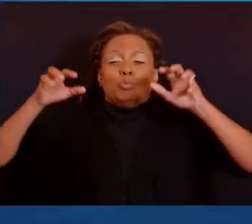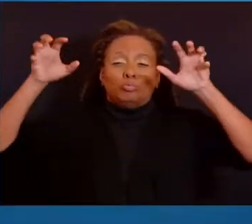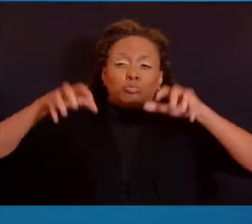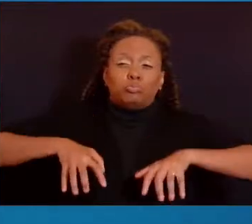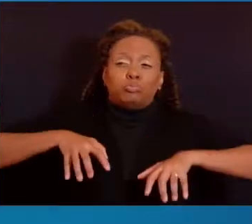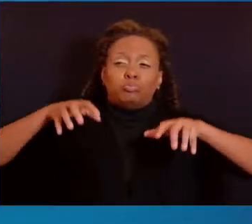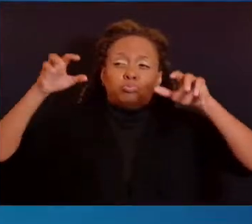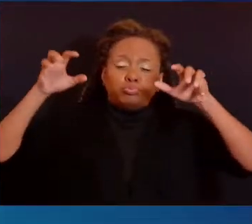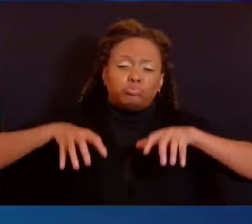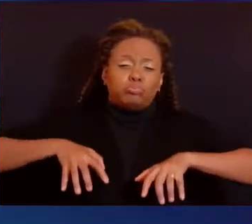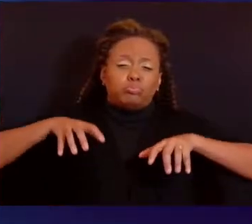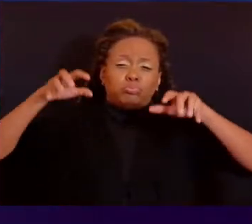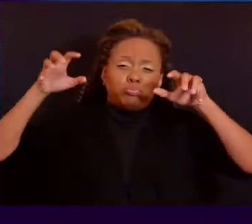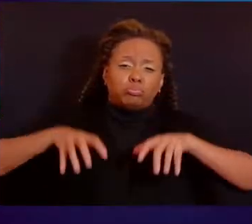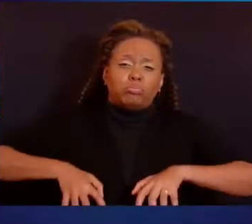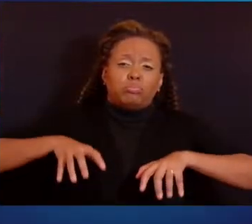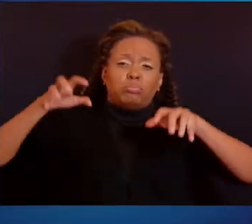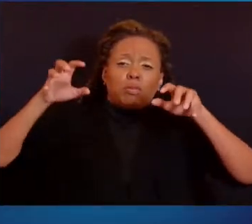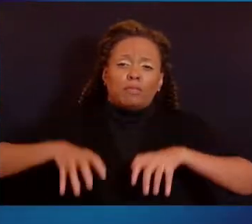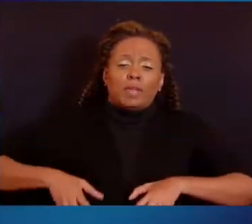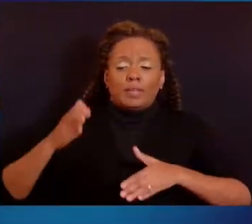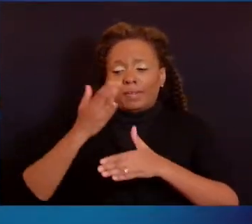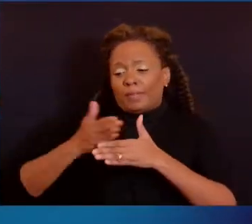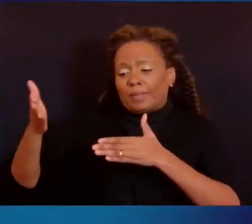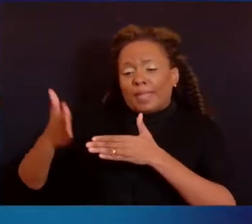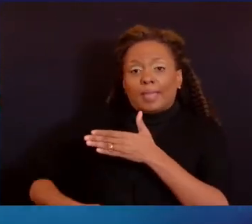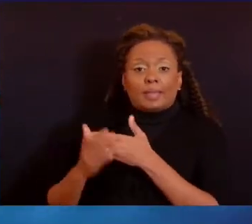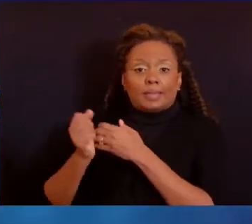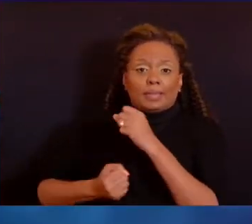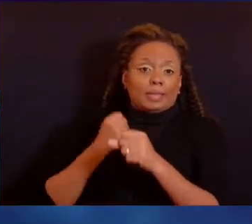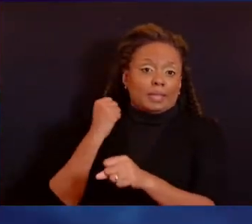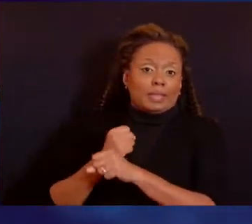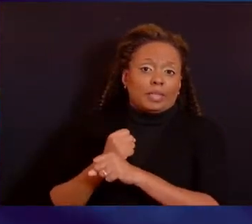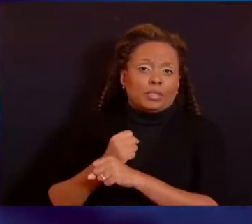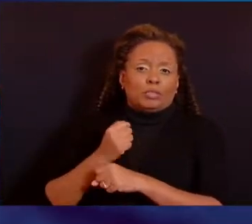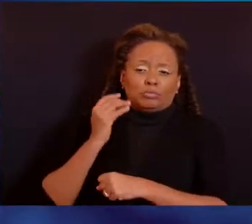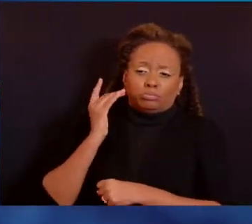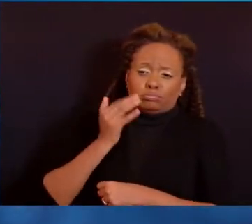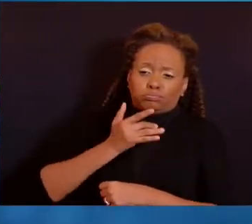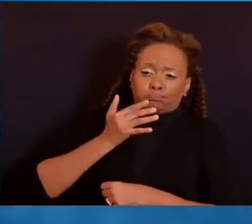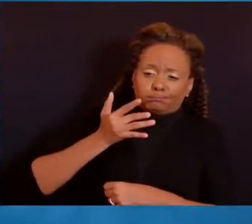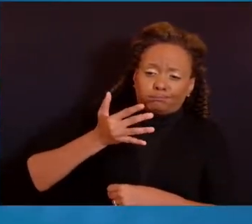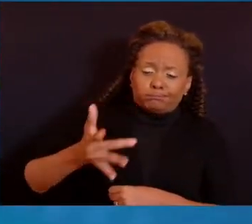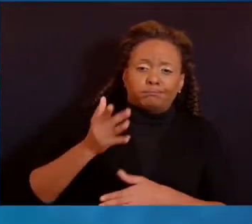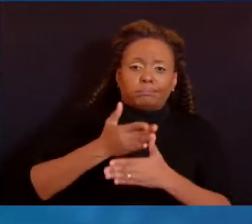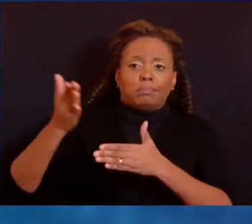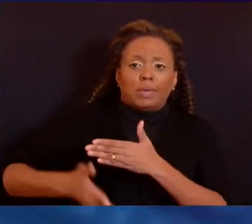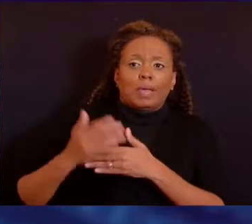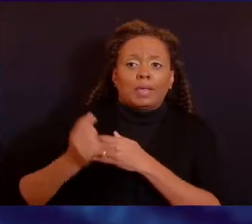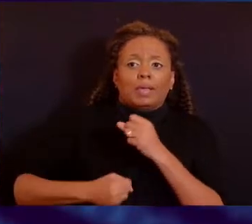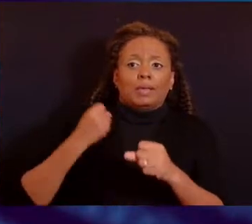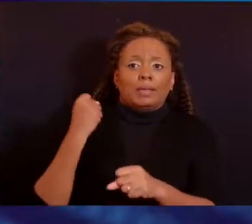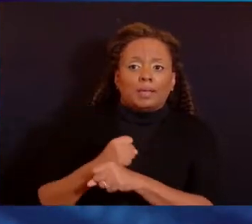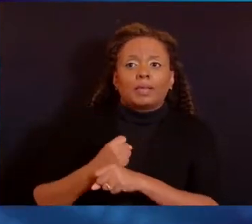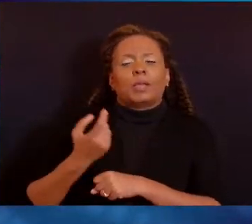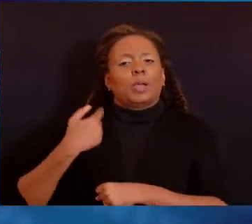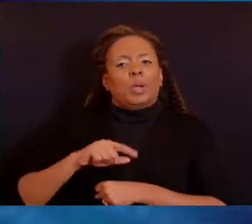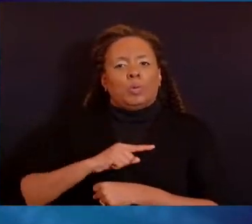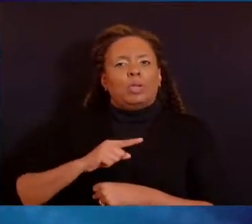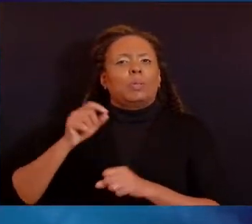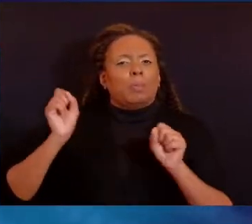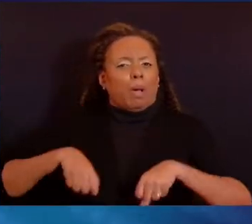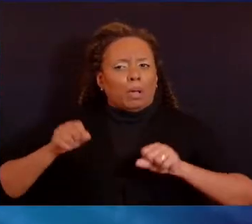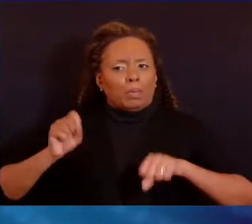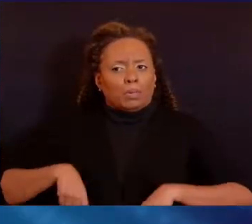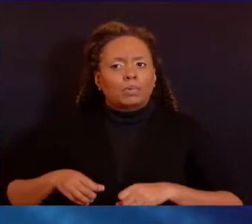stop. And so from what we've been seeing from the work we've been doing with CNMH and our deterministic model runs, is